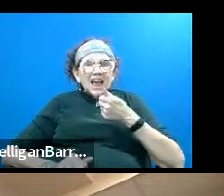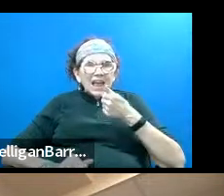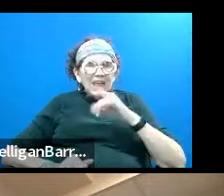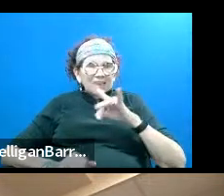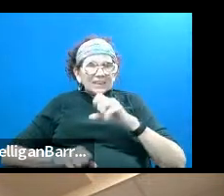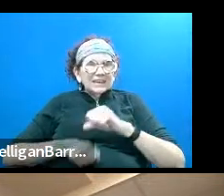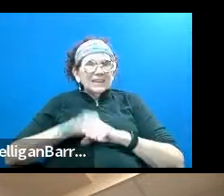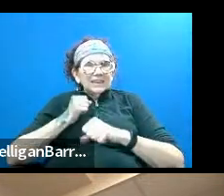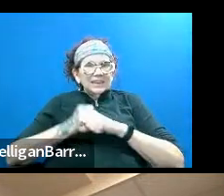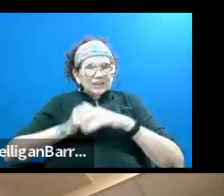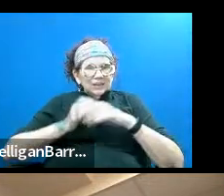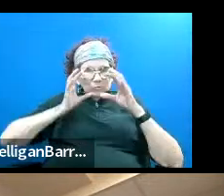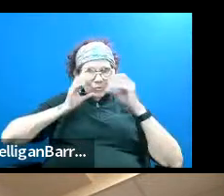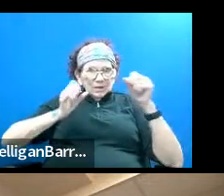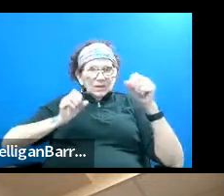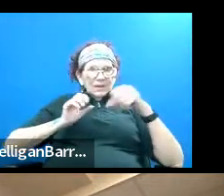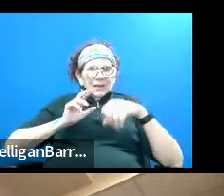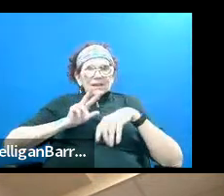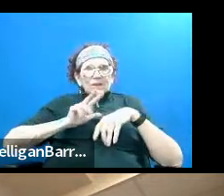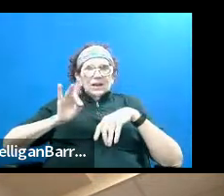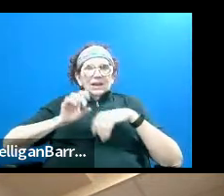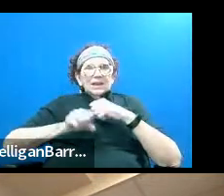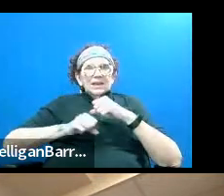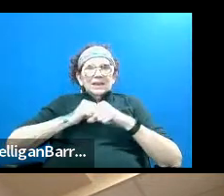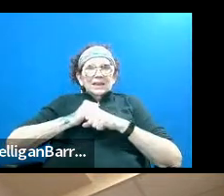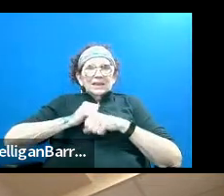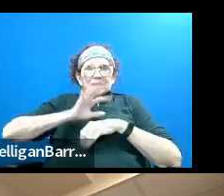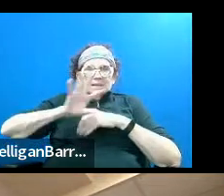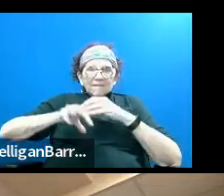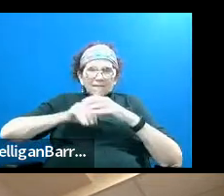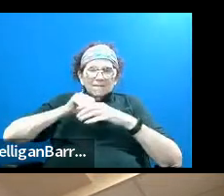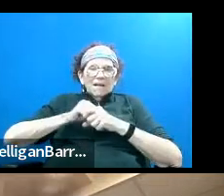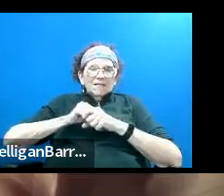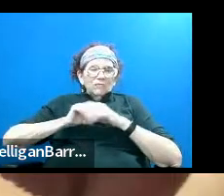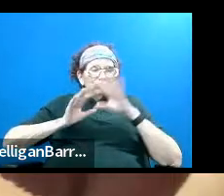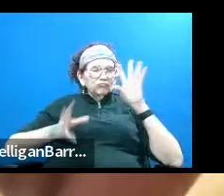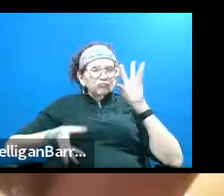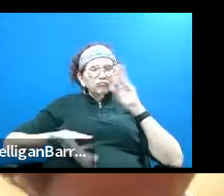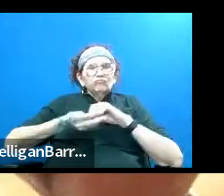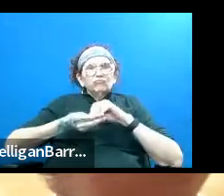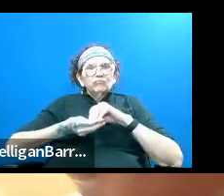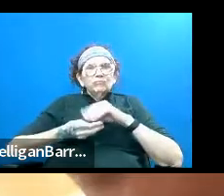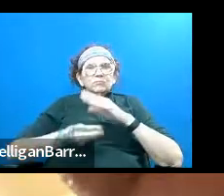RDD. Okay, excellent. We thank you. Okay, so I want to